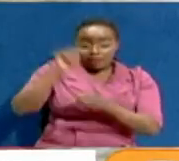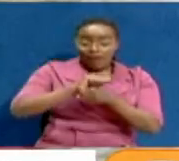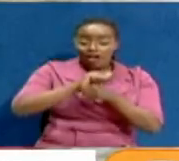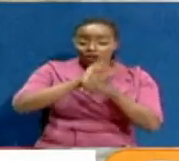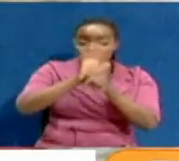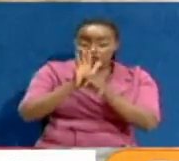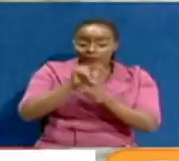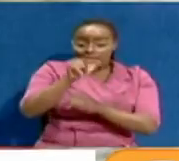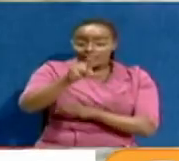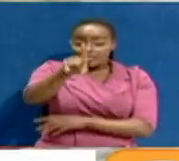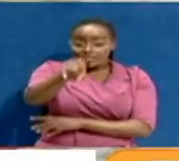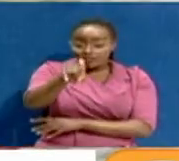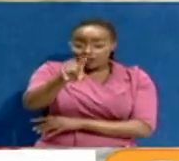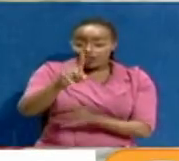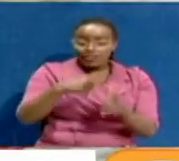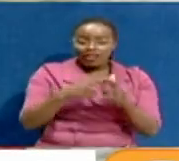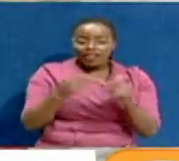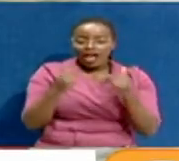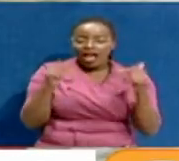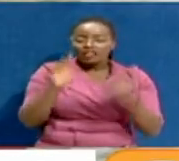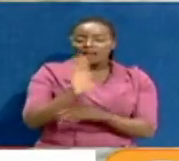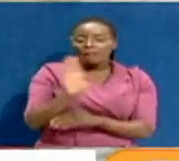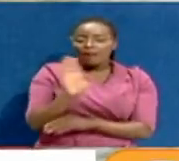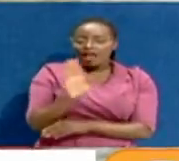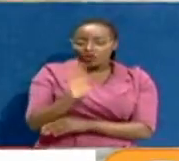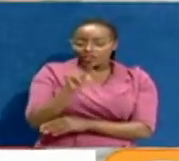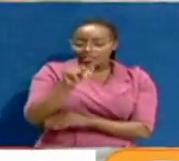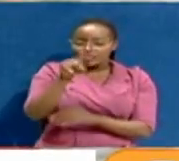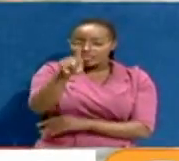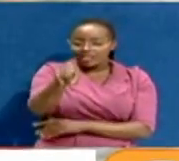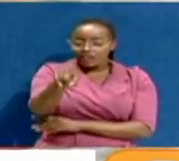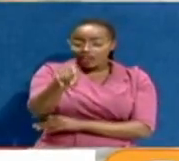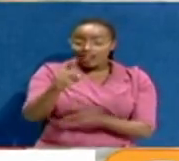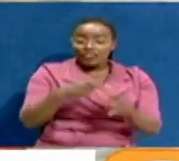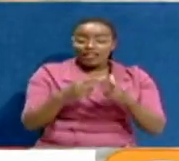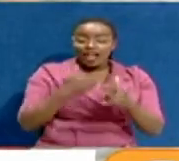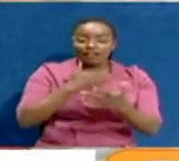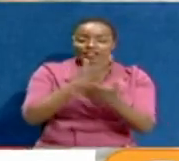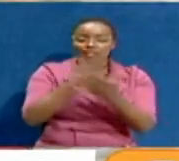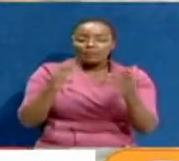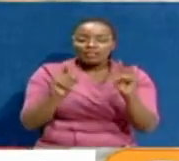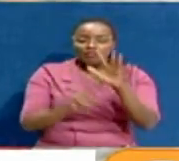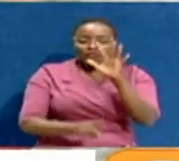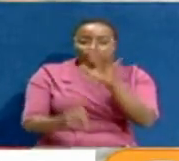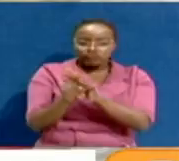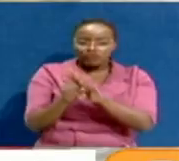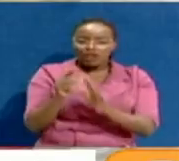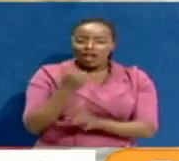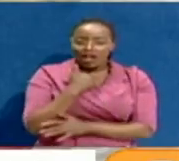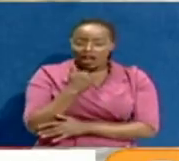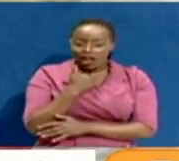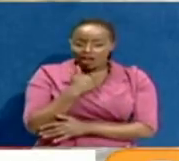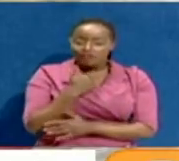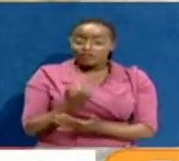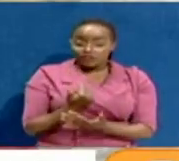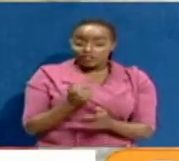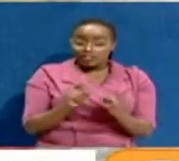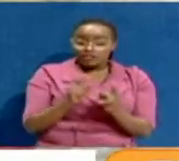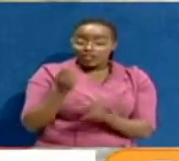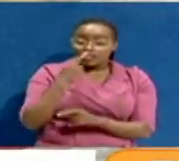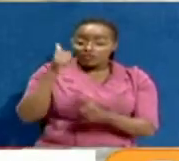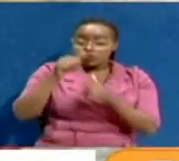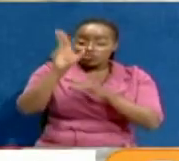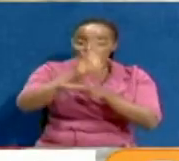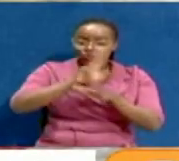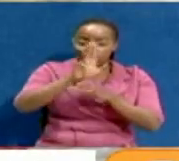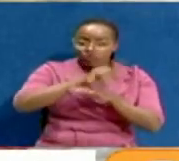by a virus, so antibiotics will not kill a virus. There's something that has come up recently, which is a drug we use